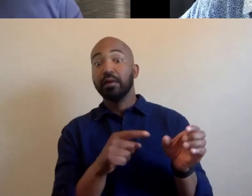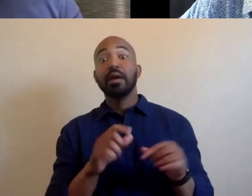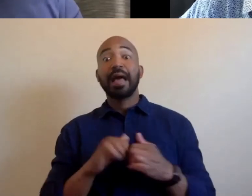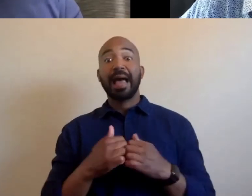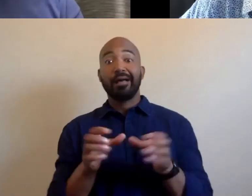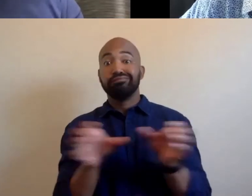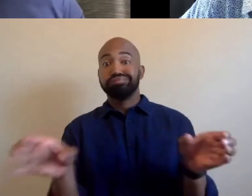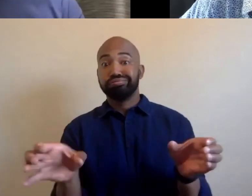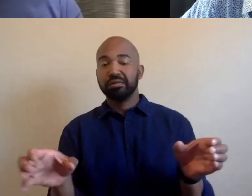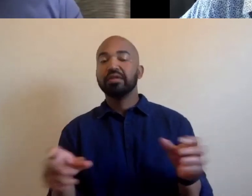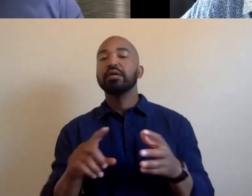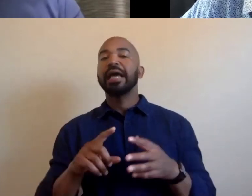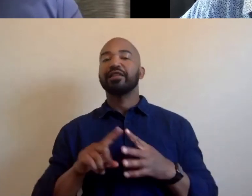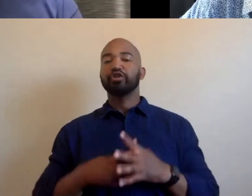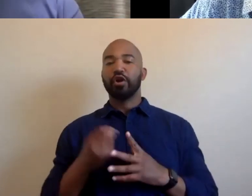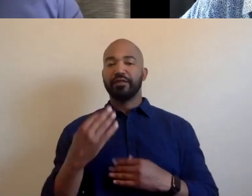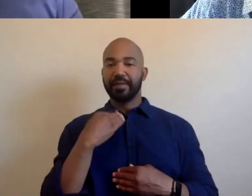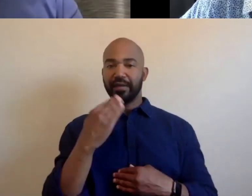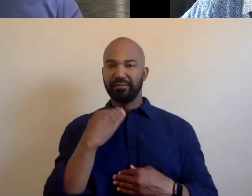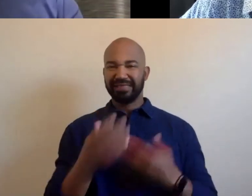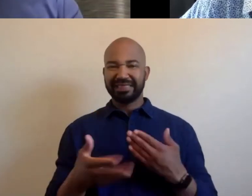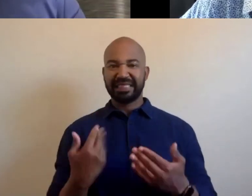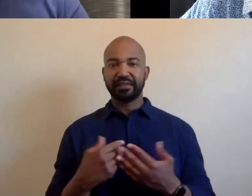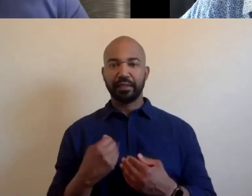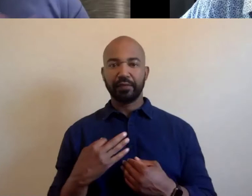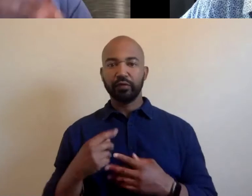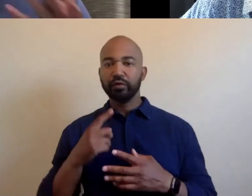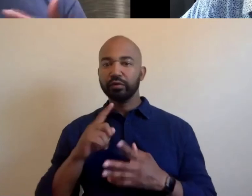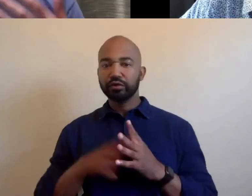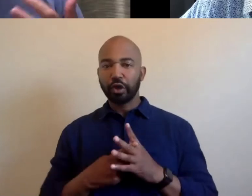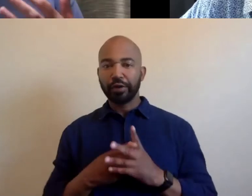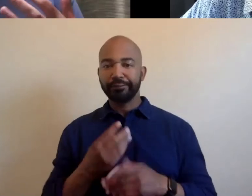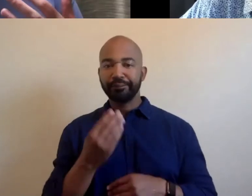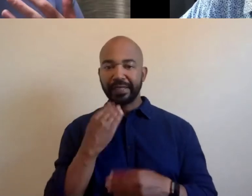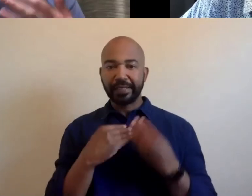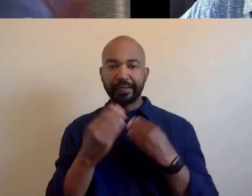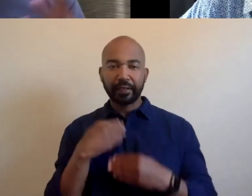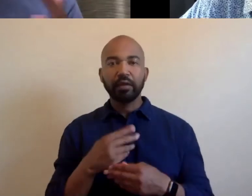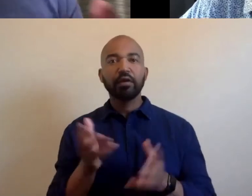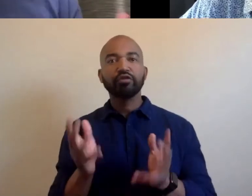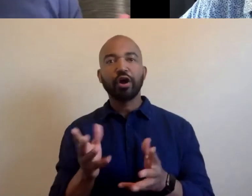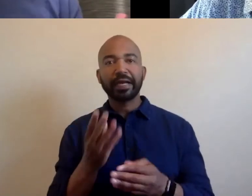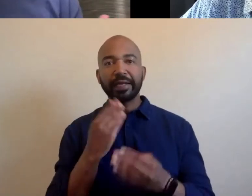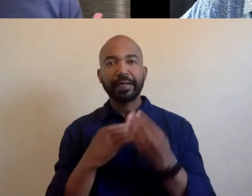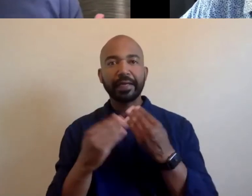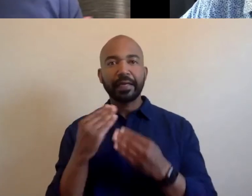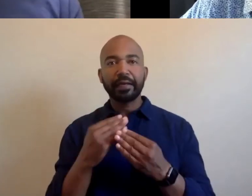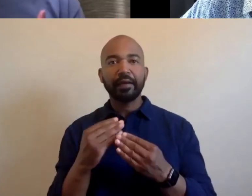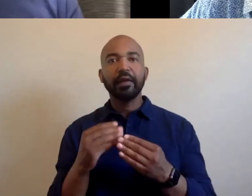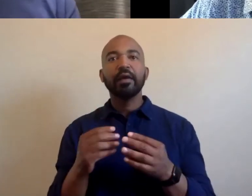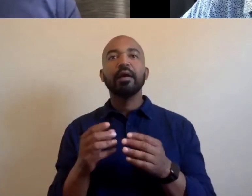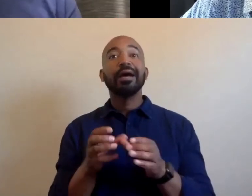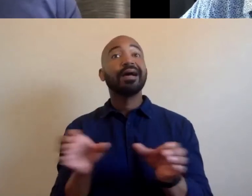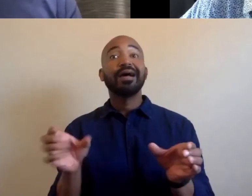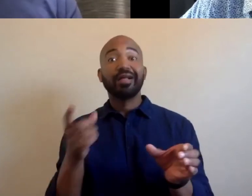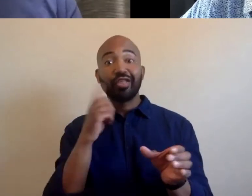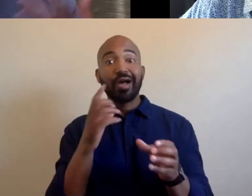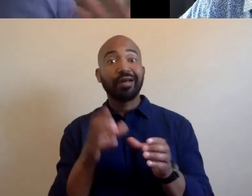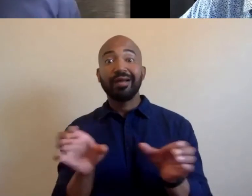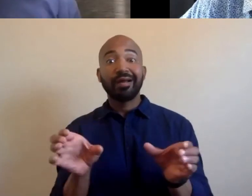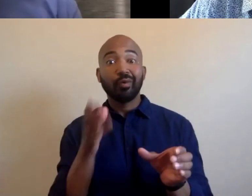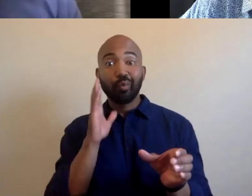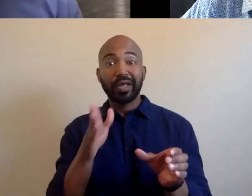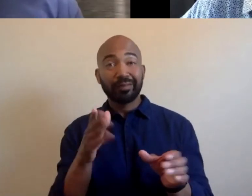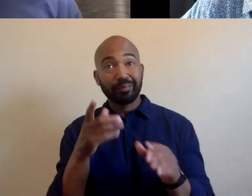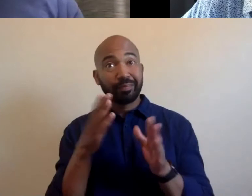I know it's easy to just keep eating and you're talking and eating, and all of a sudden the whole thing is done and it's delicious, but